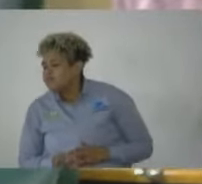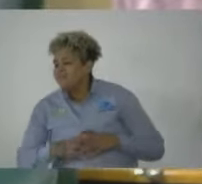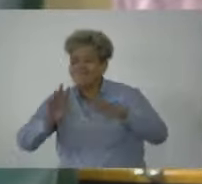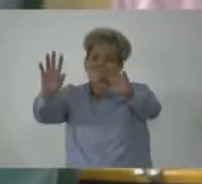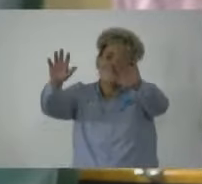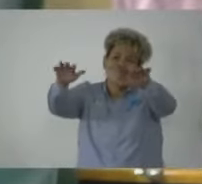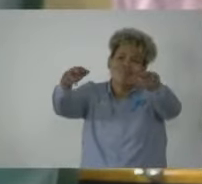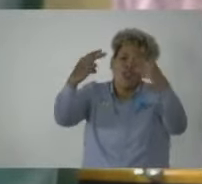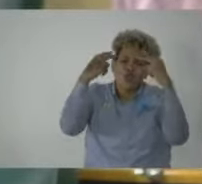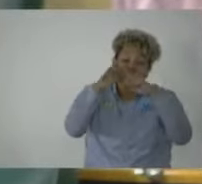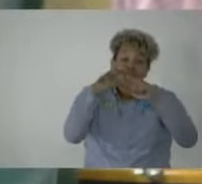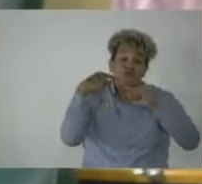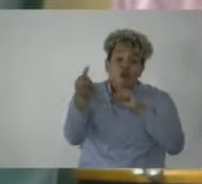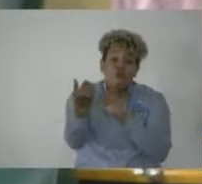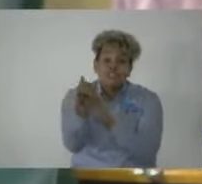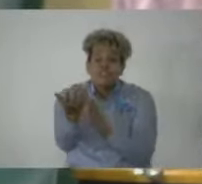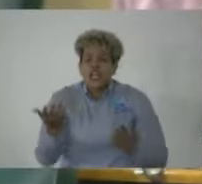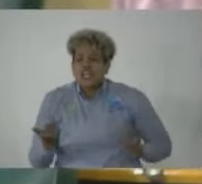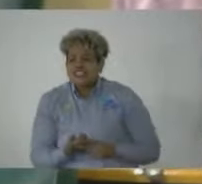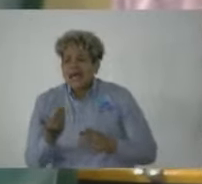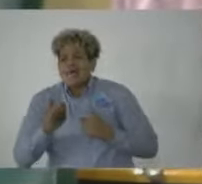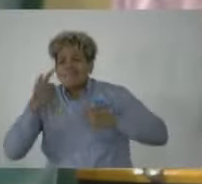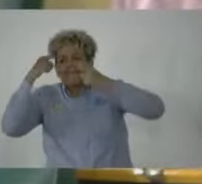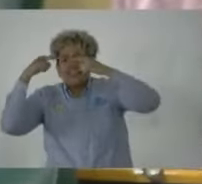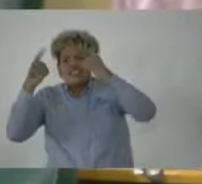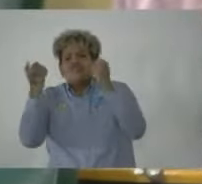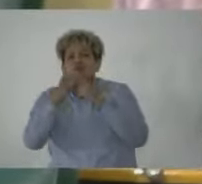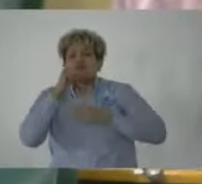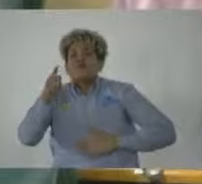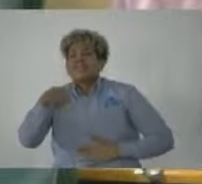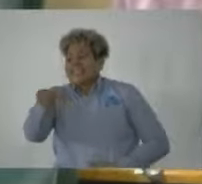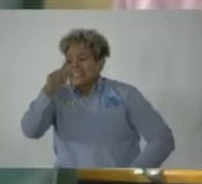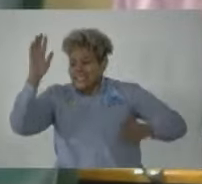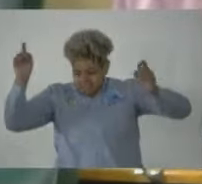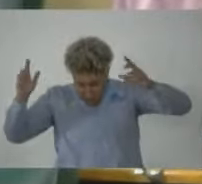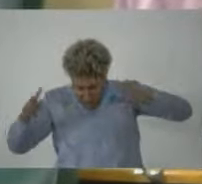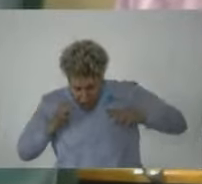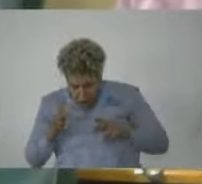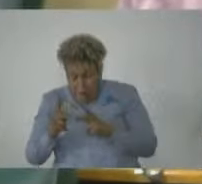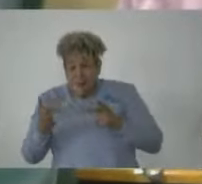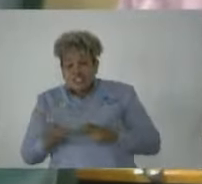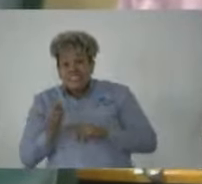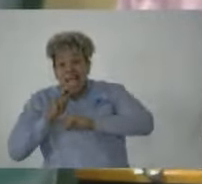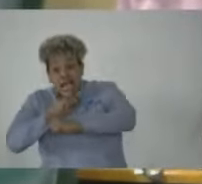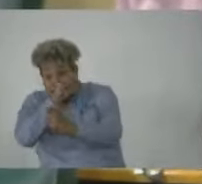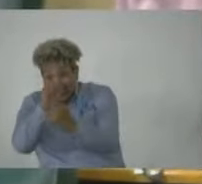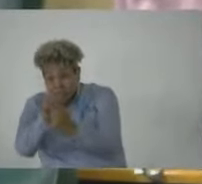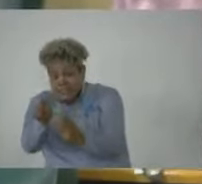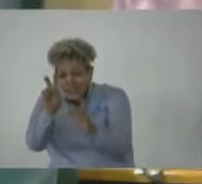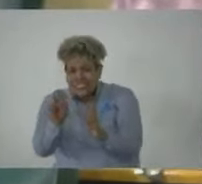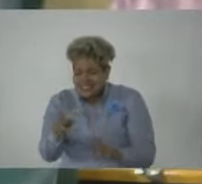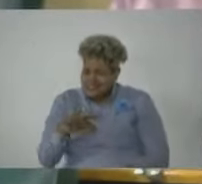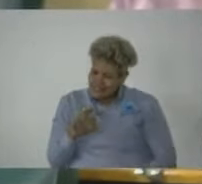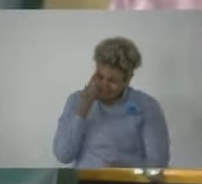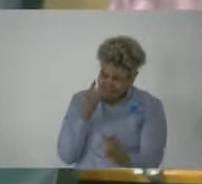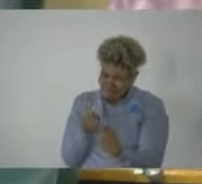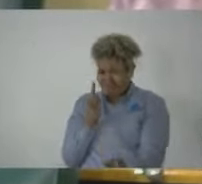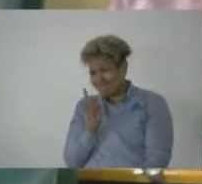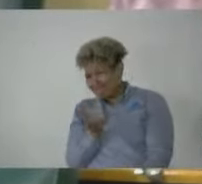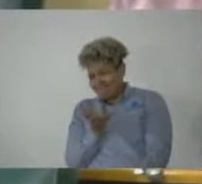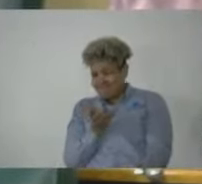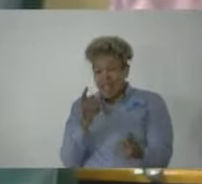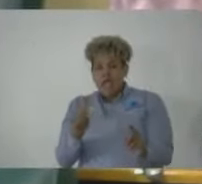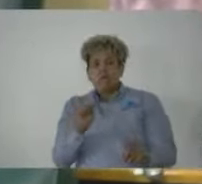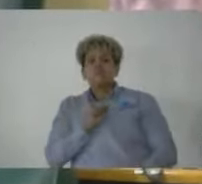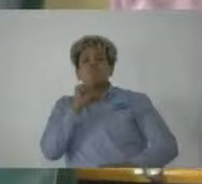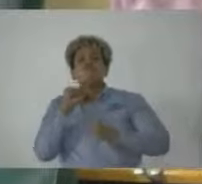Now, look, the opposition leader has a disagreement with the speaker's position on a specific matter. And